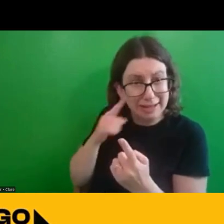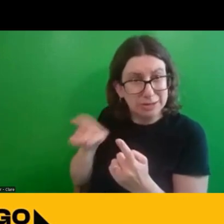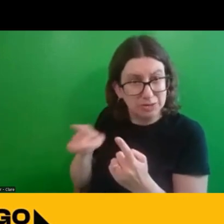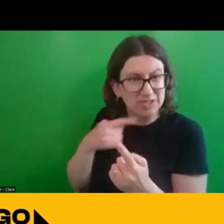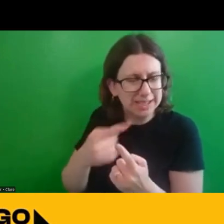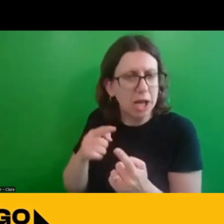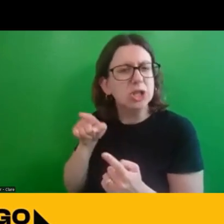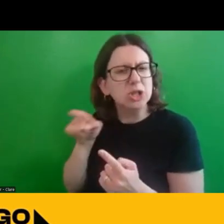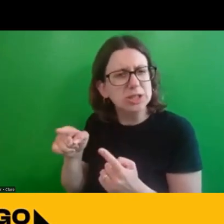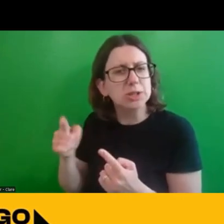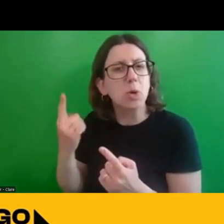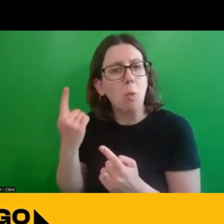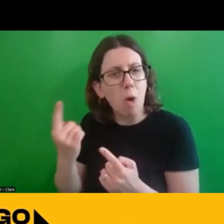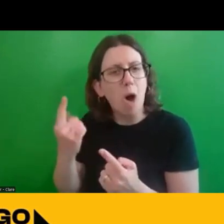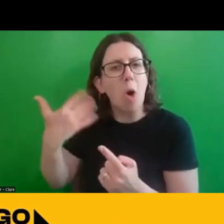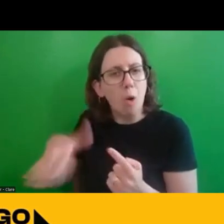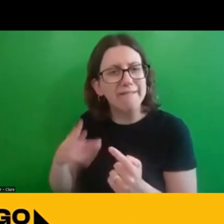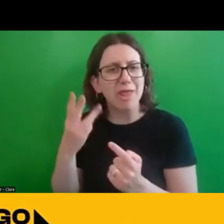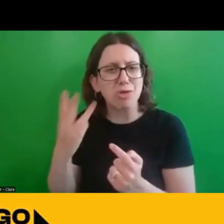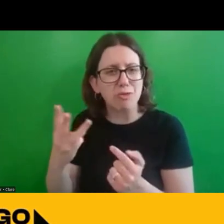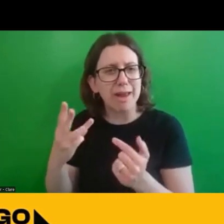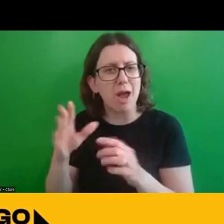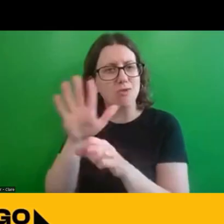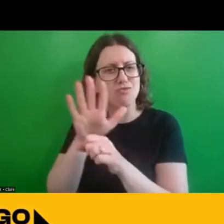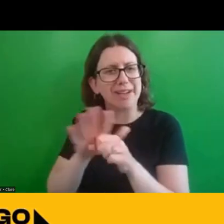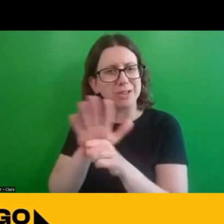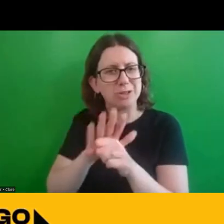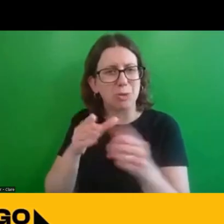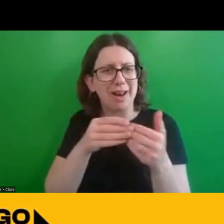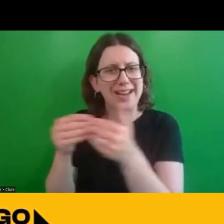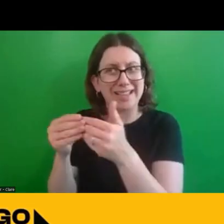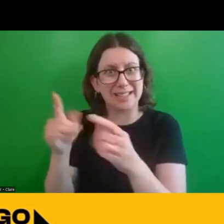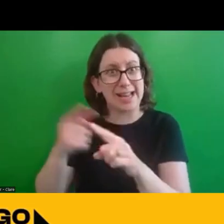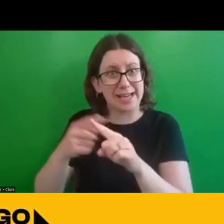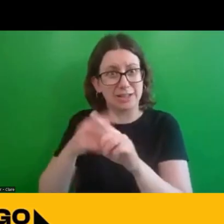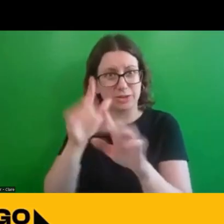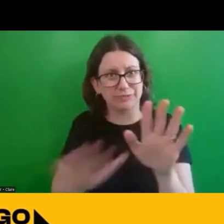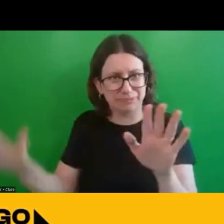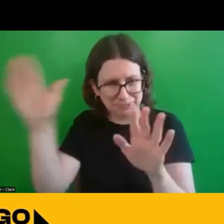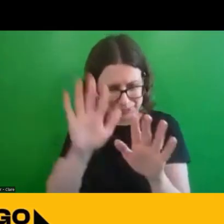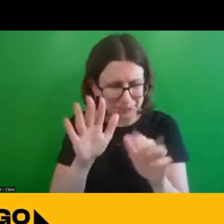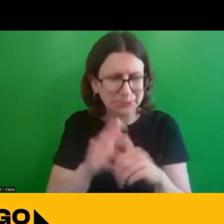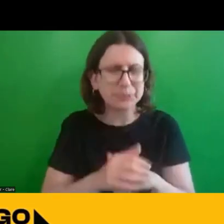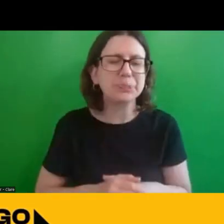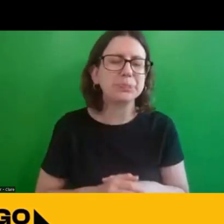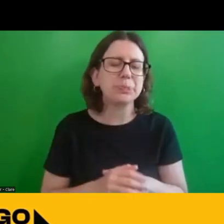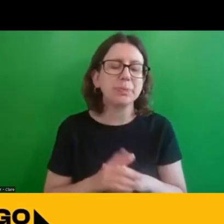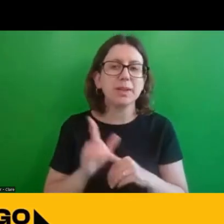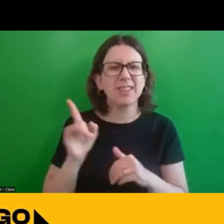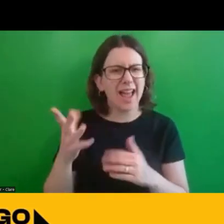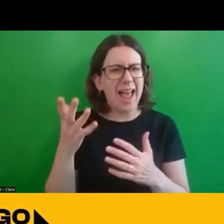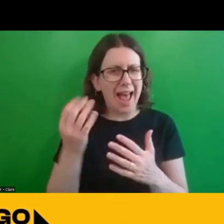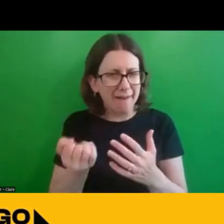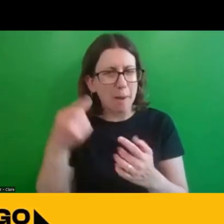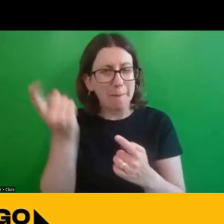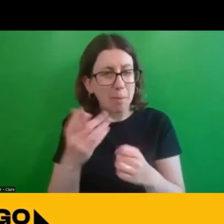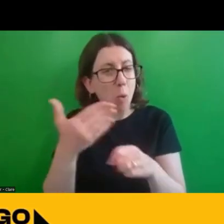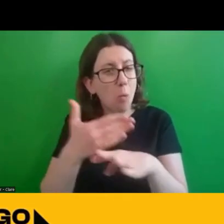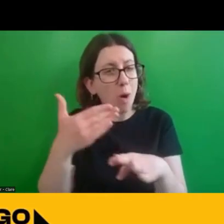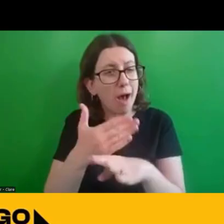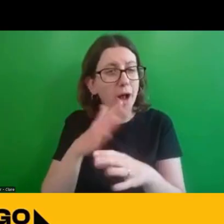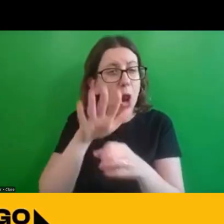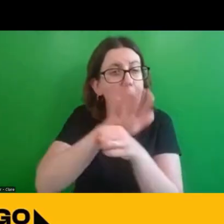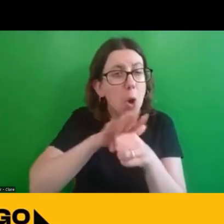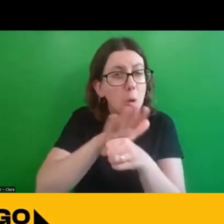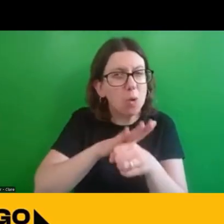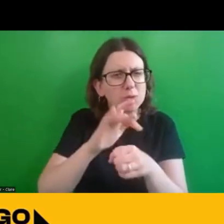regional leads across England, and they each have people who are working locally, so trying to cover those 50 areas